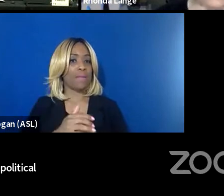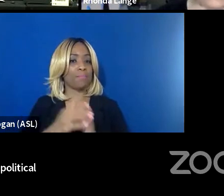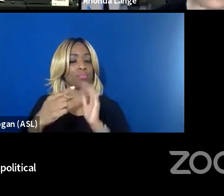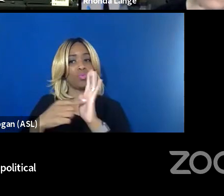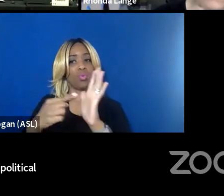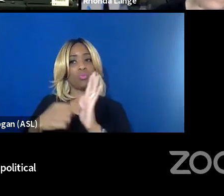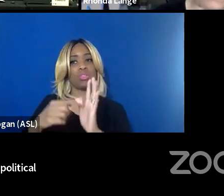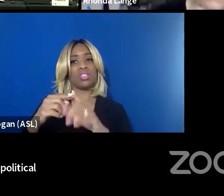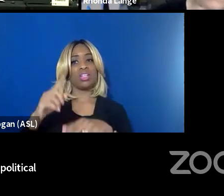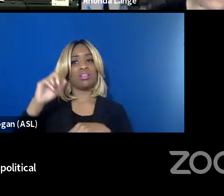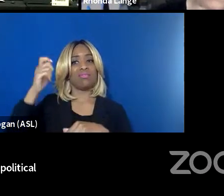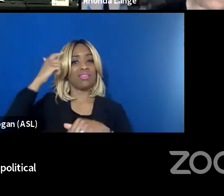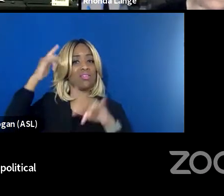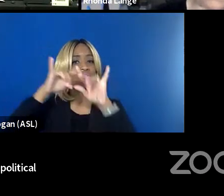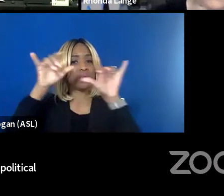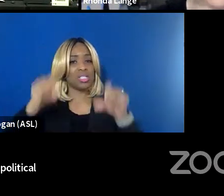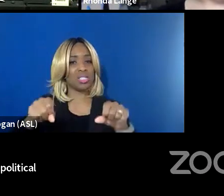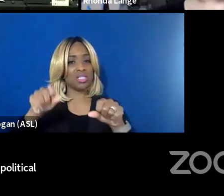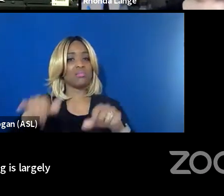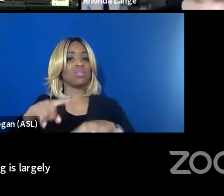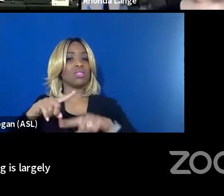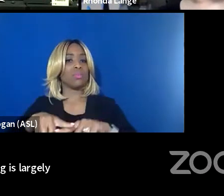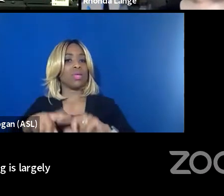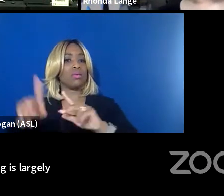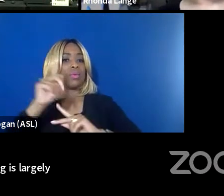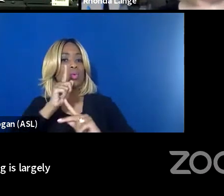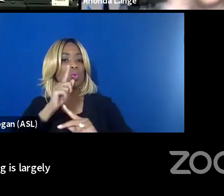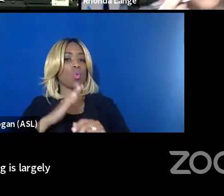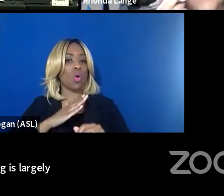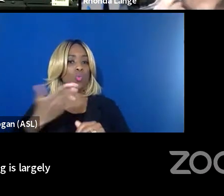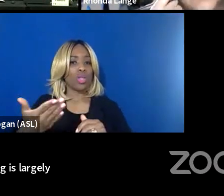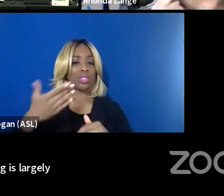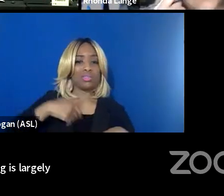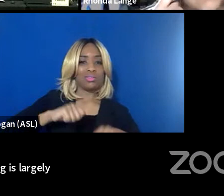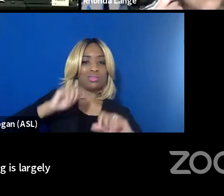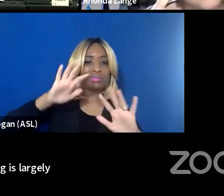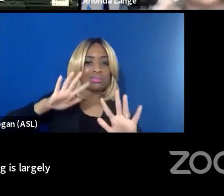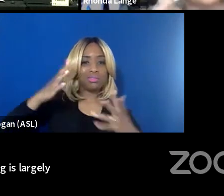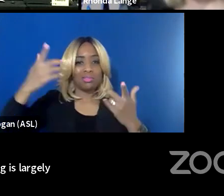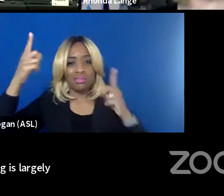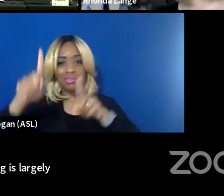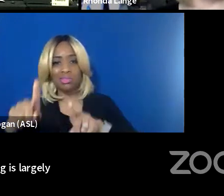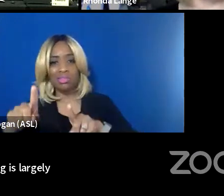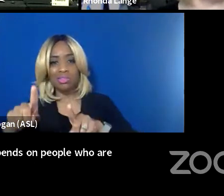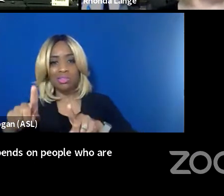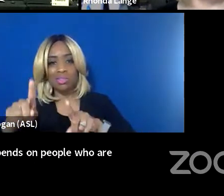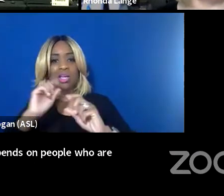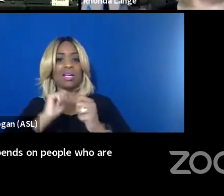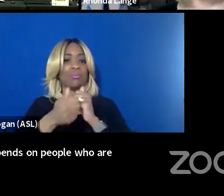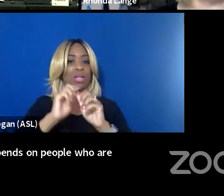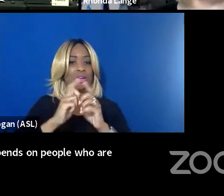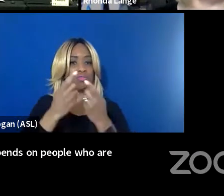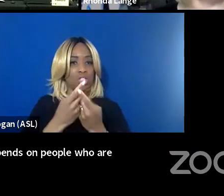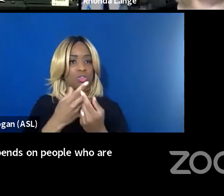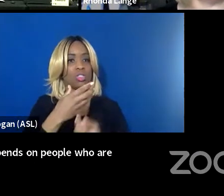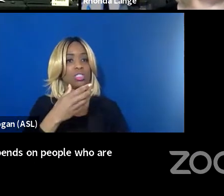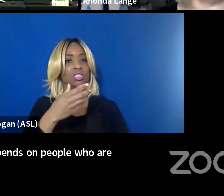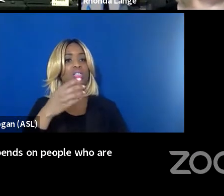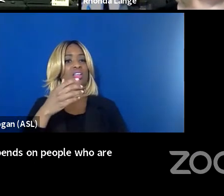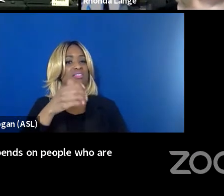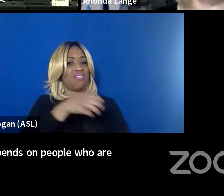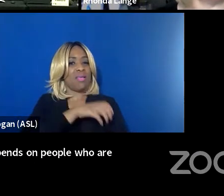democracy depends upon people who are willing to compromise. Competitive districts empower the